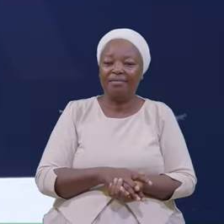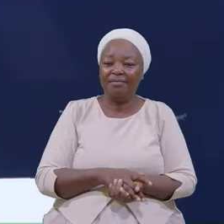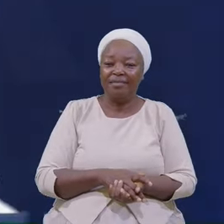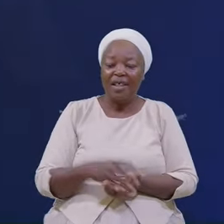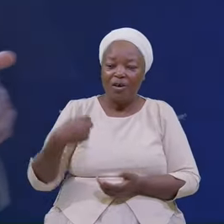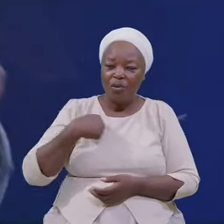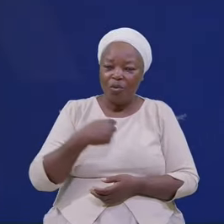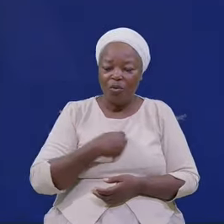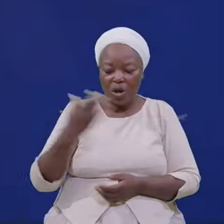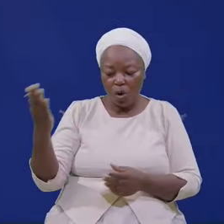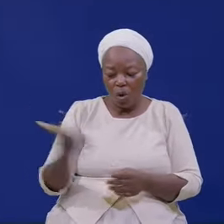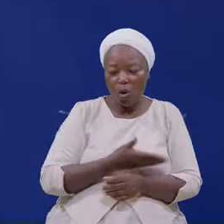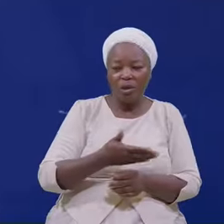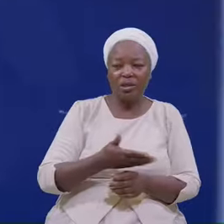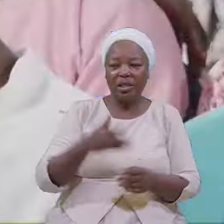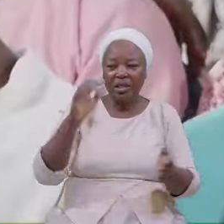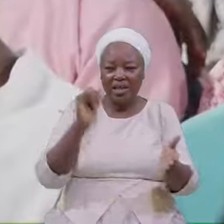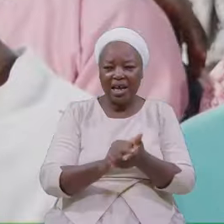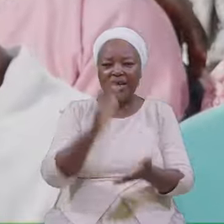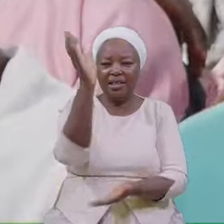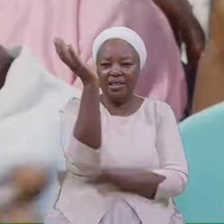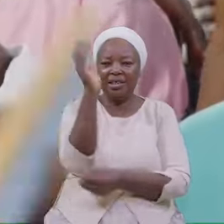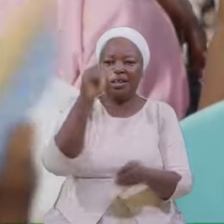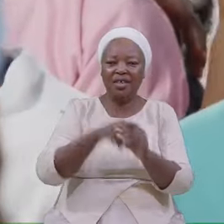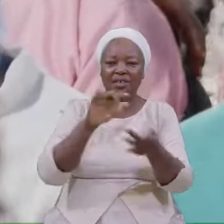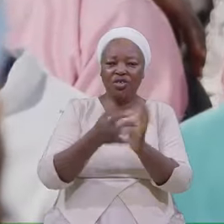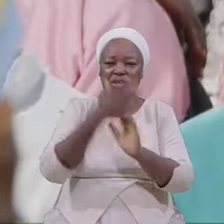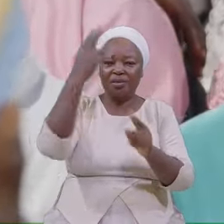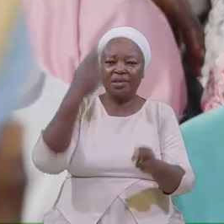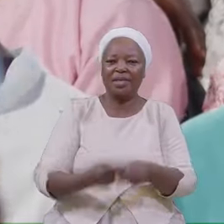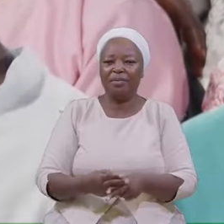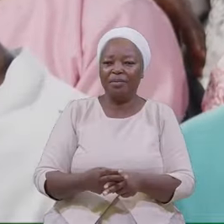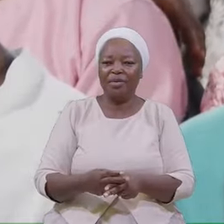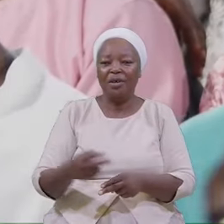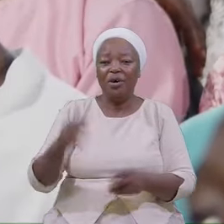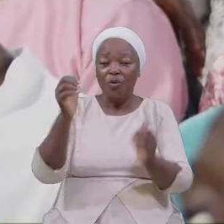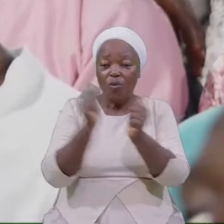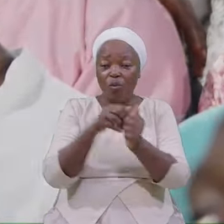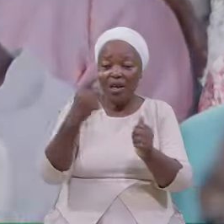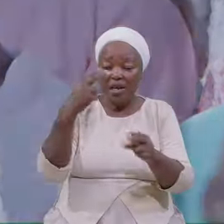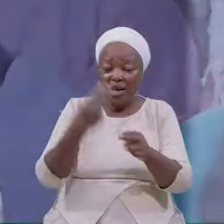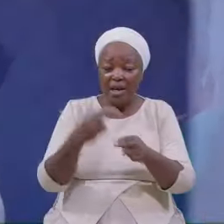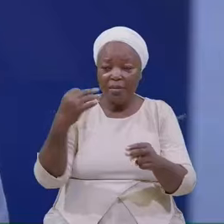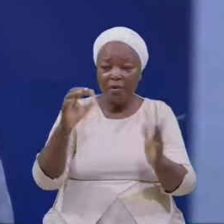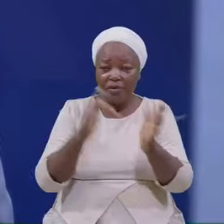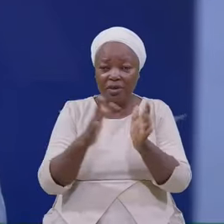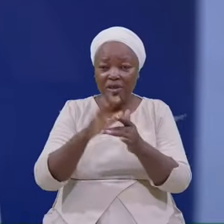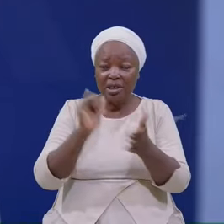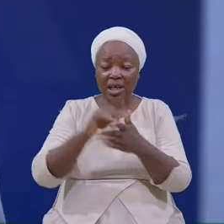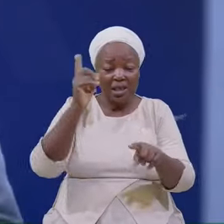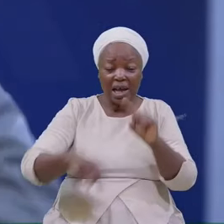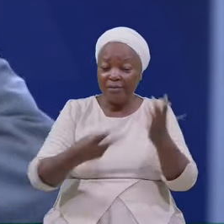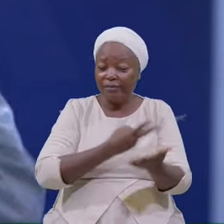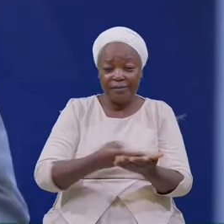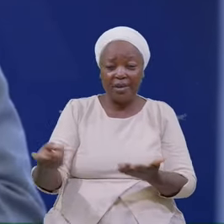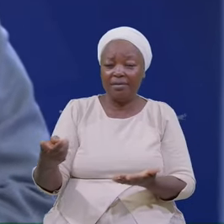cut down that sickness. Nous abattons la maladie là. In the name of Jesus that cannot fail. Avec le